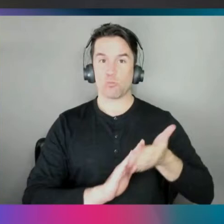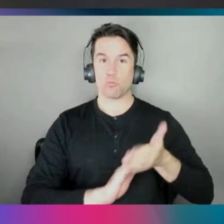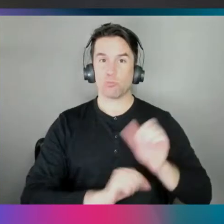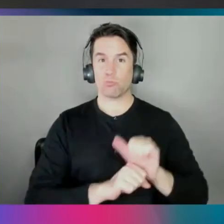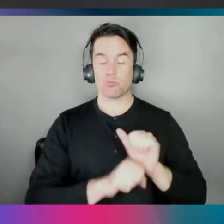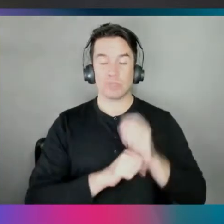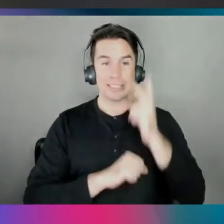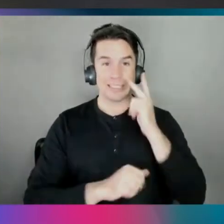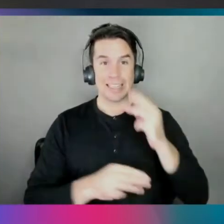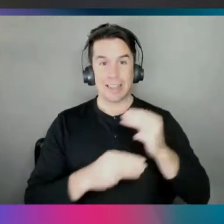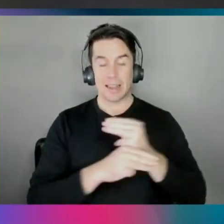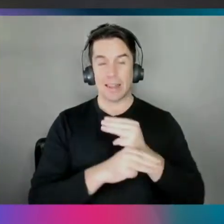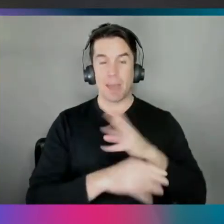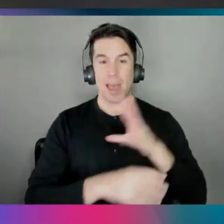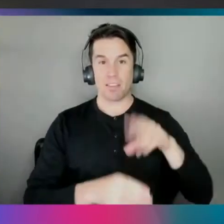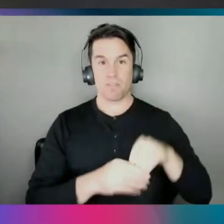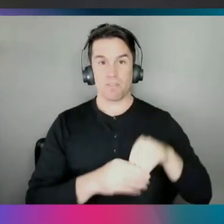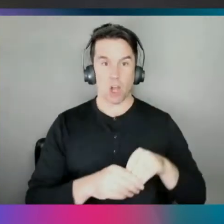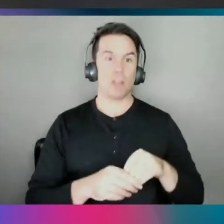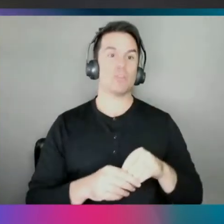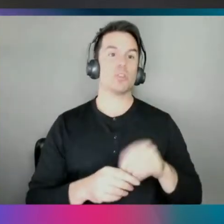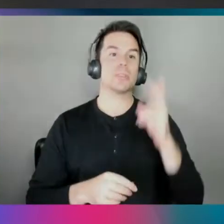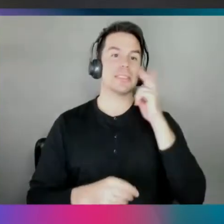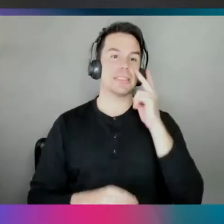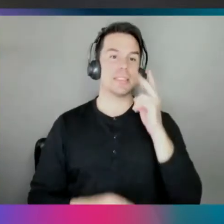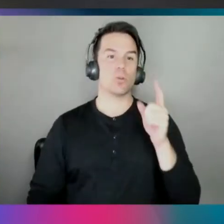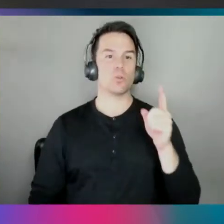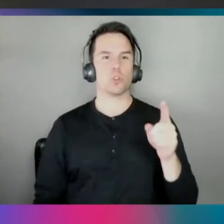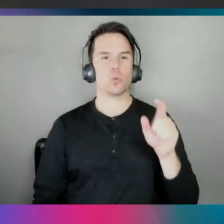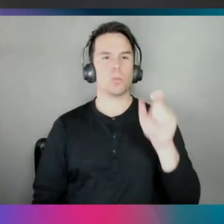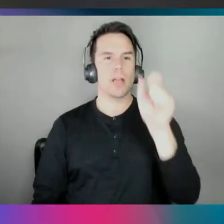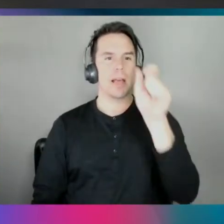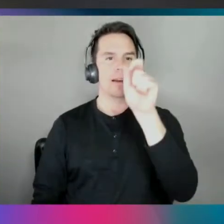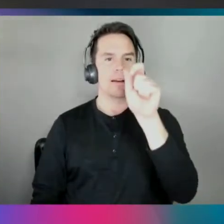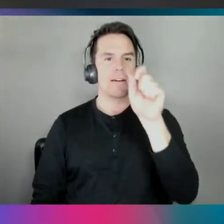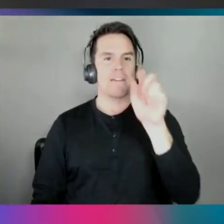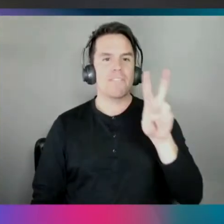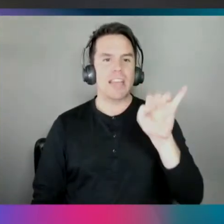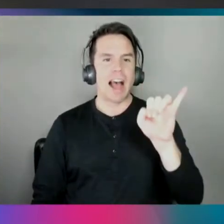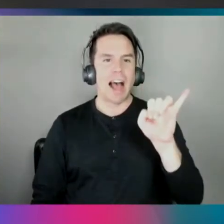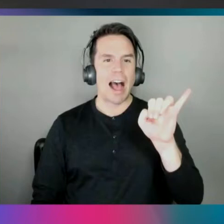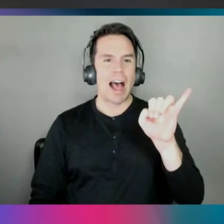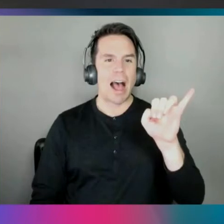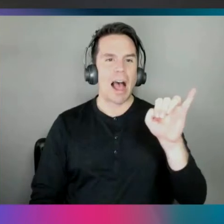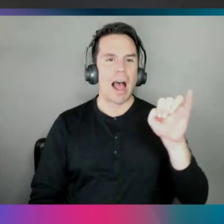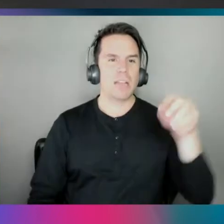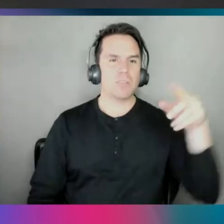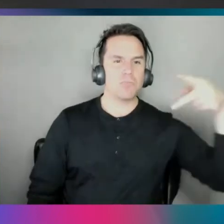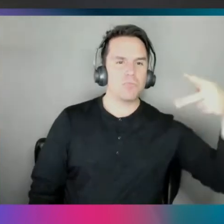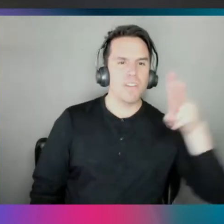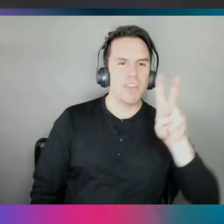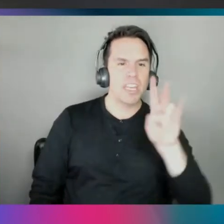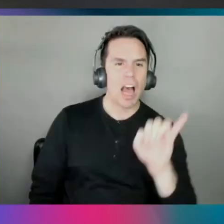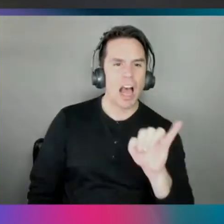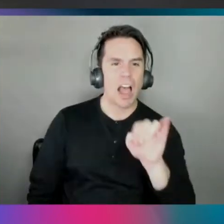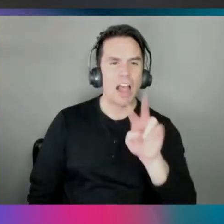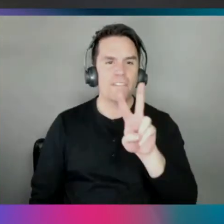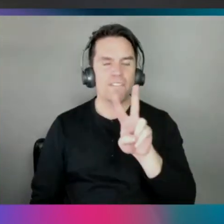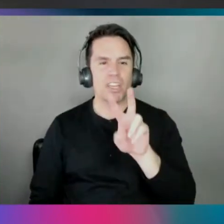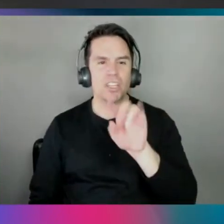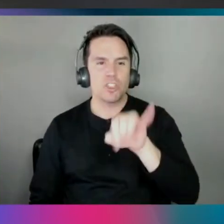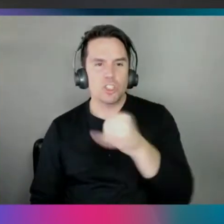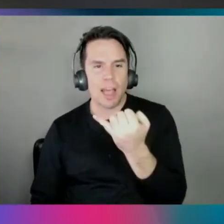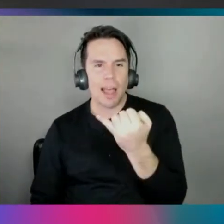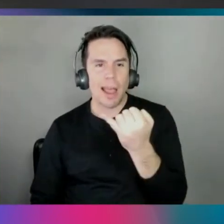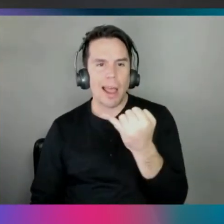You kind of see those two, the VI through VJ. Those are the two different types of those auxiliary features, and the